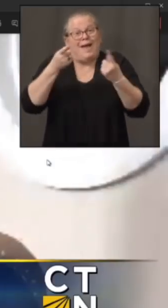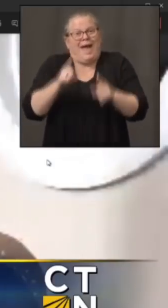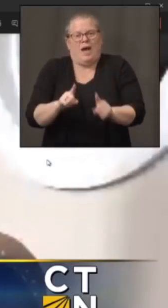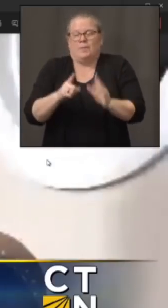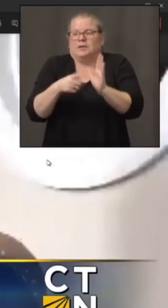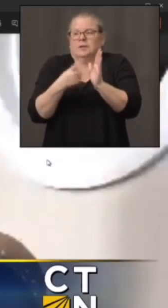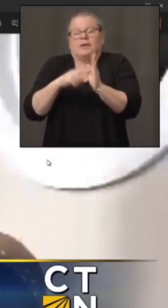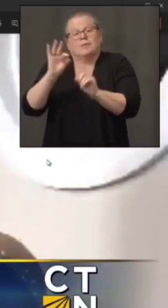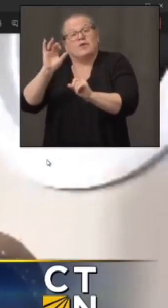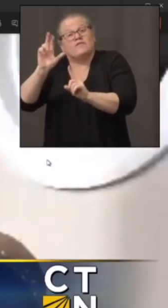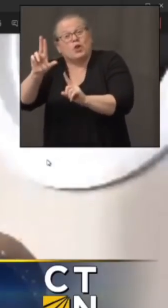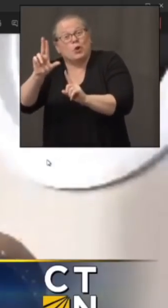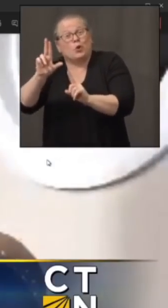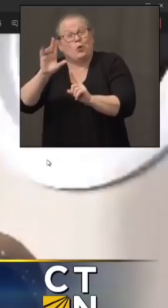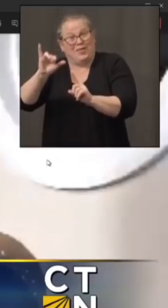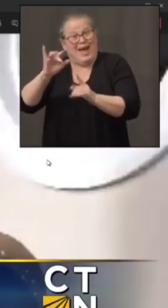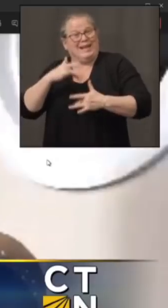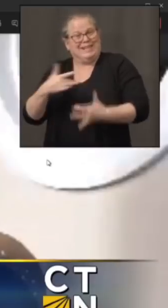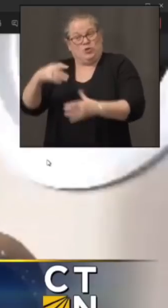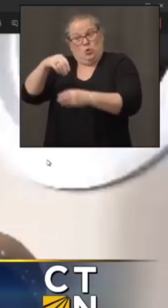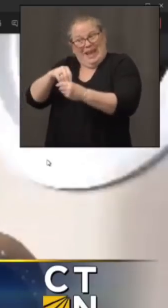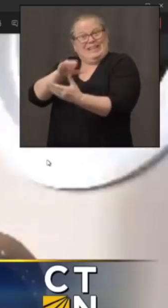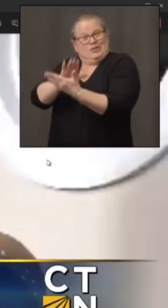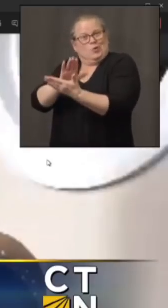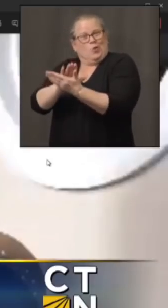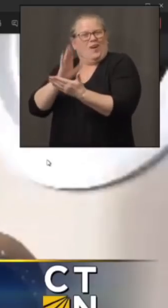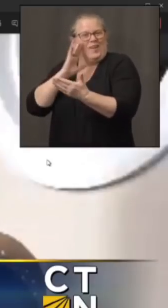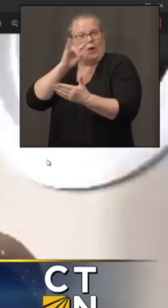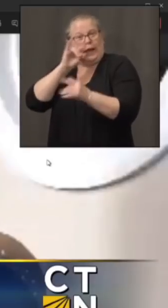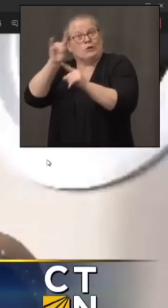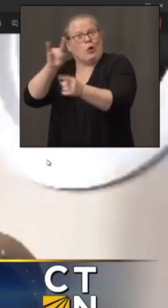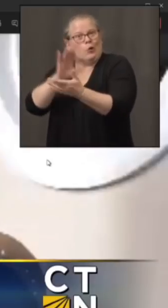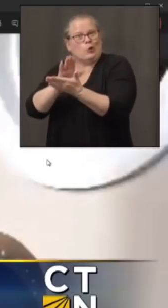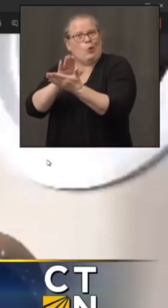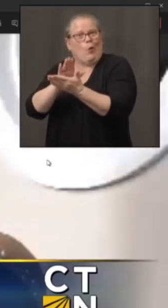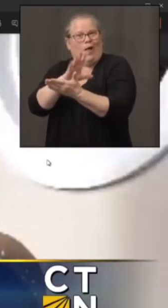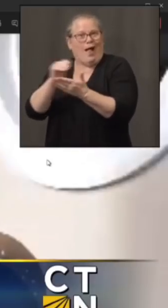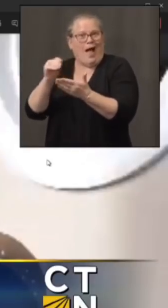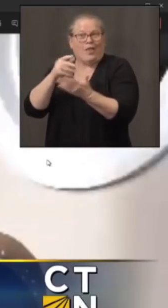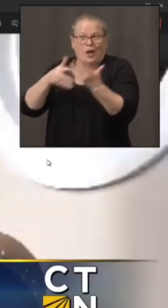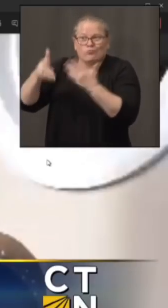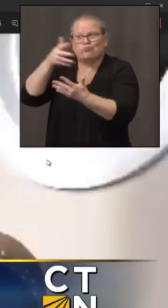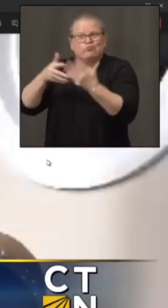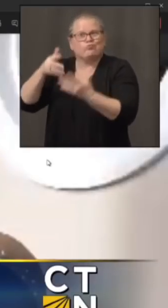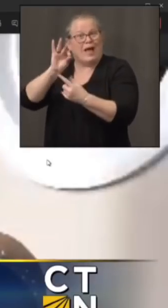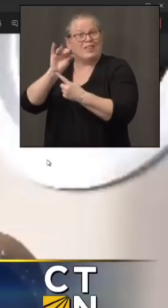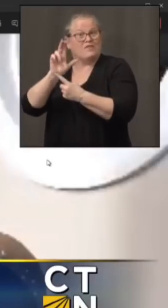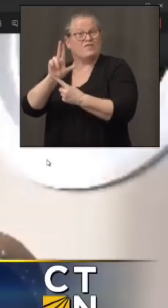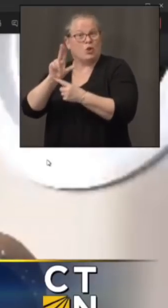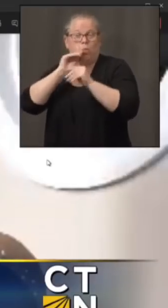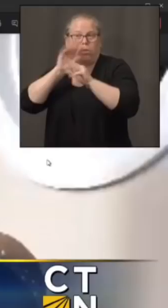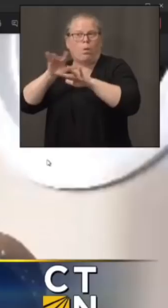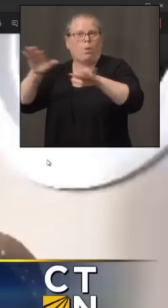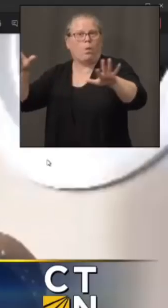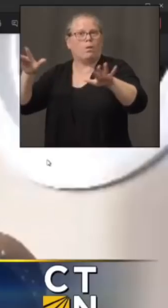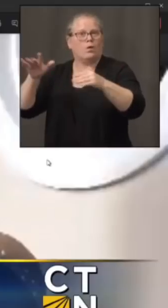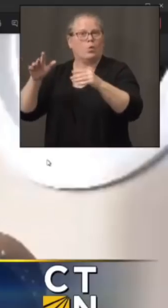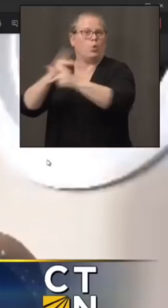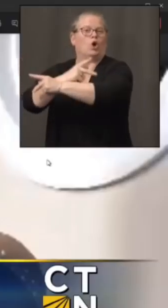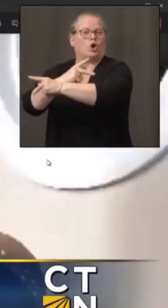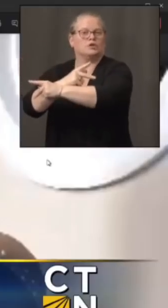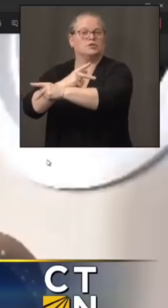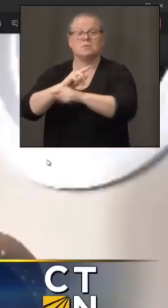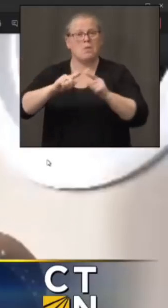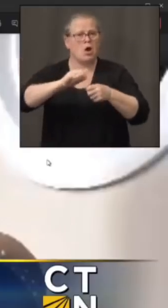community outbreaks start in the schools, or at least are greatly exacerbated by the schools. That's what some of the literature has shown. That doesn't seem to be the case